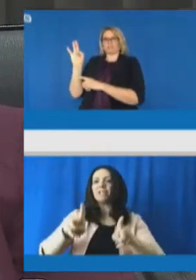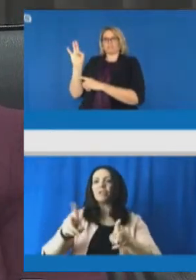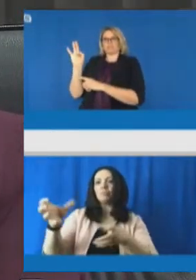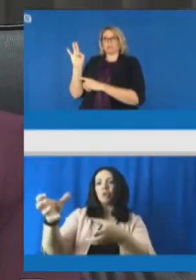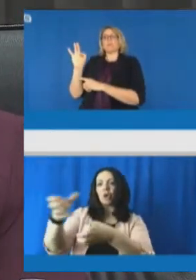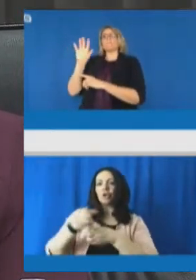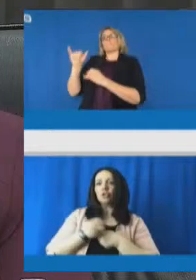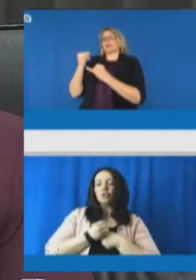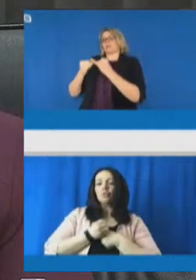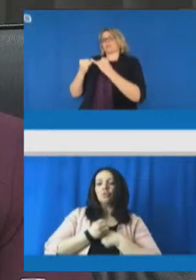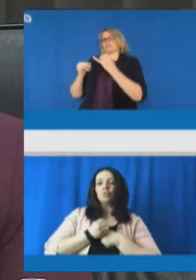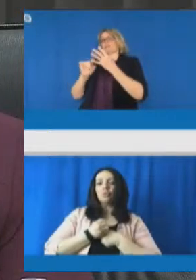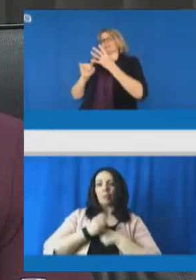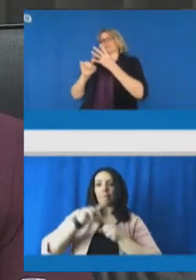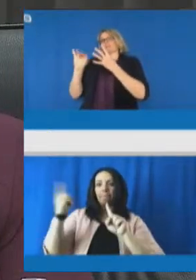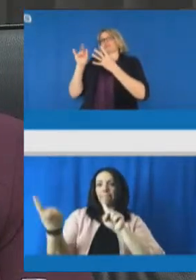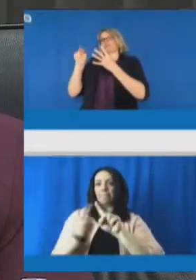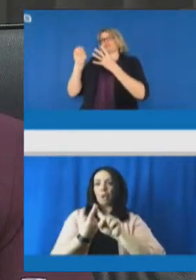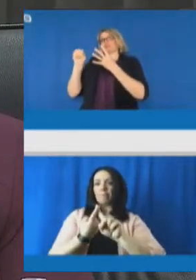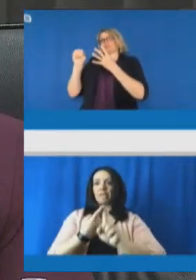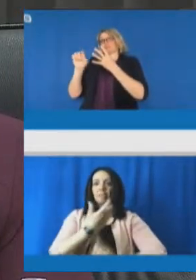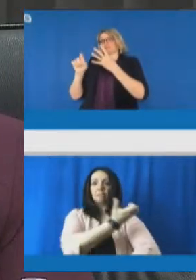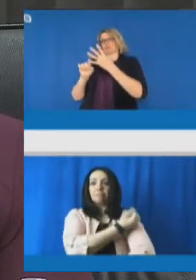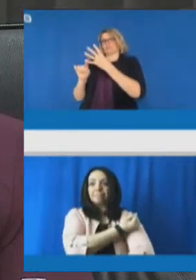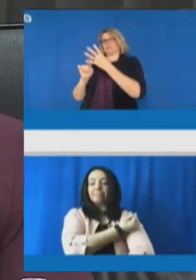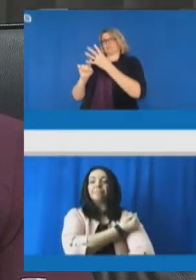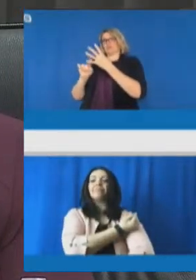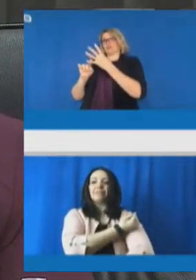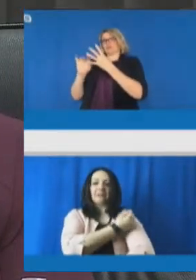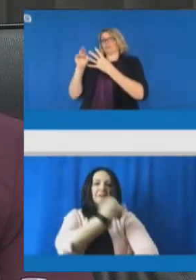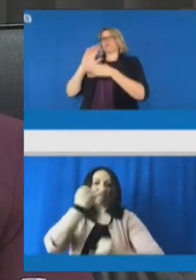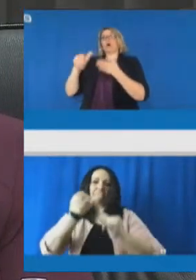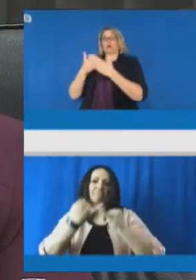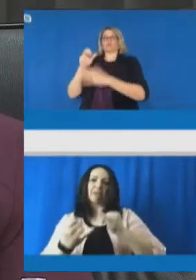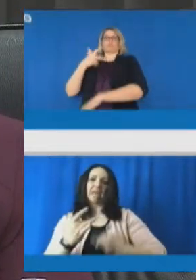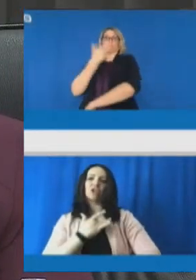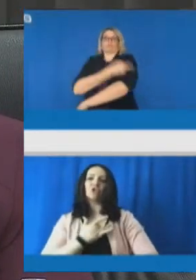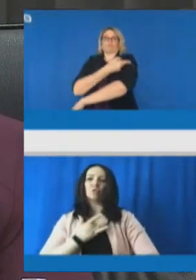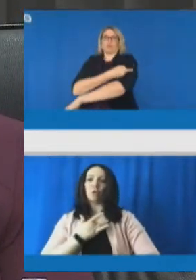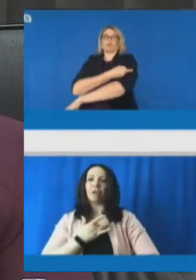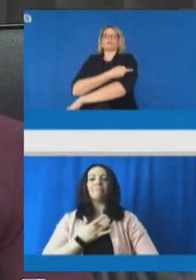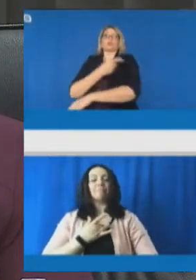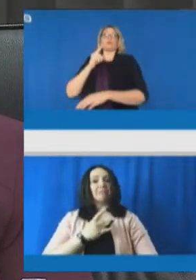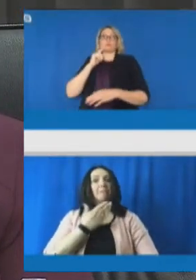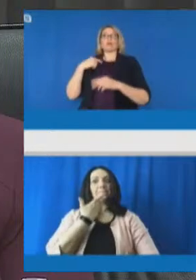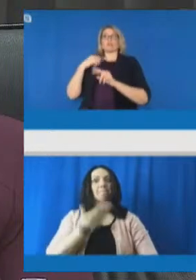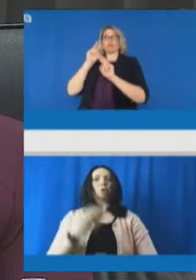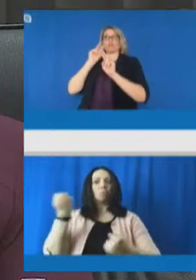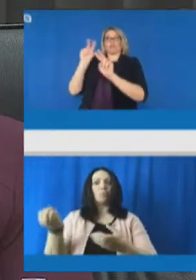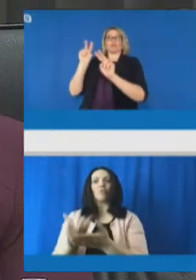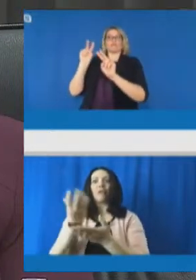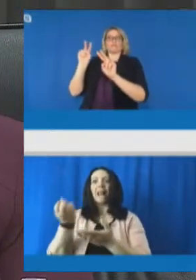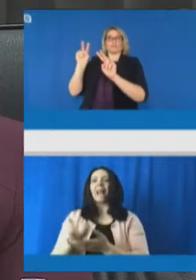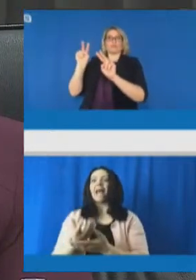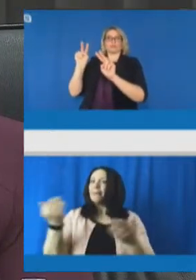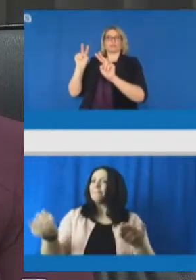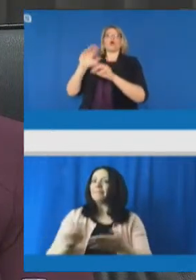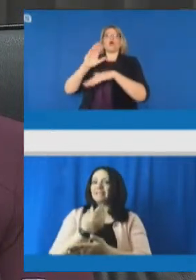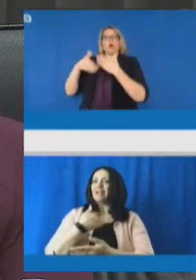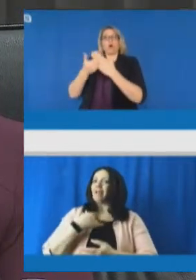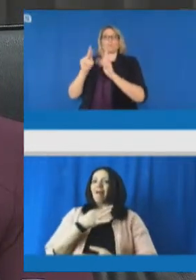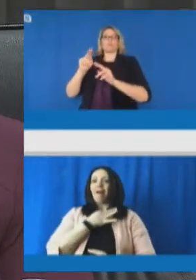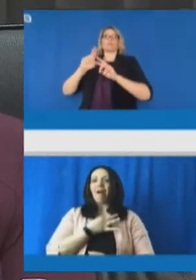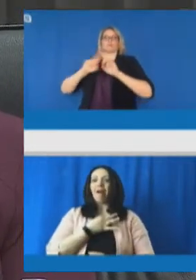excited about this. We have confirmation from the National Advisory Committee on Immunization that delaying the second dose for up to 120 days is